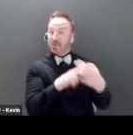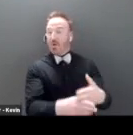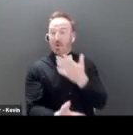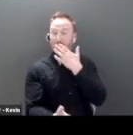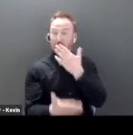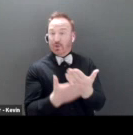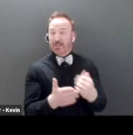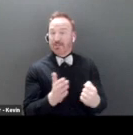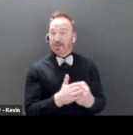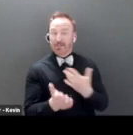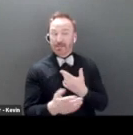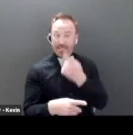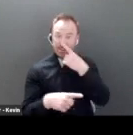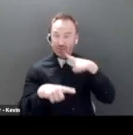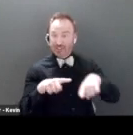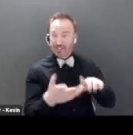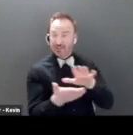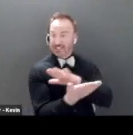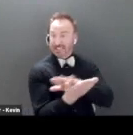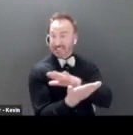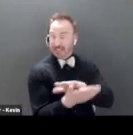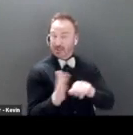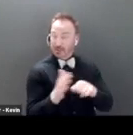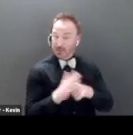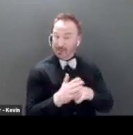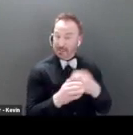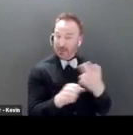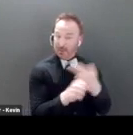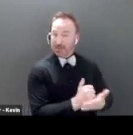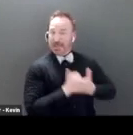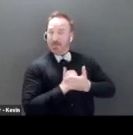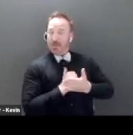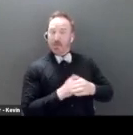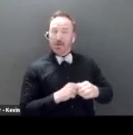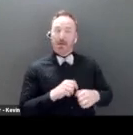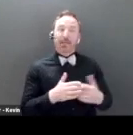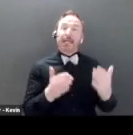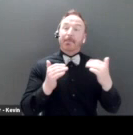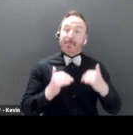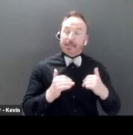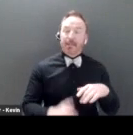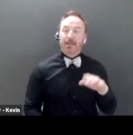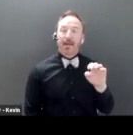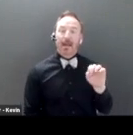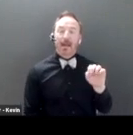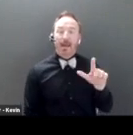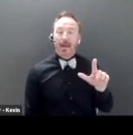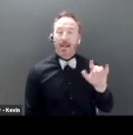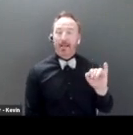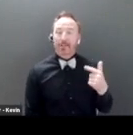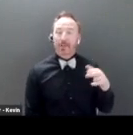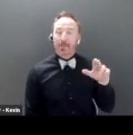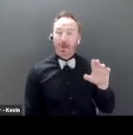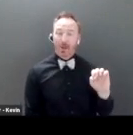information. There's another type of dividend. It's called an eligible dividend. The tax rate on that is a bit lower. It's